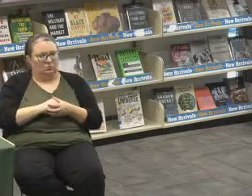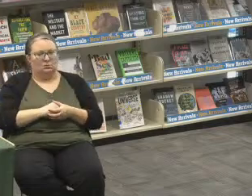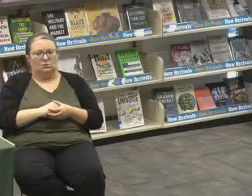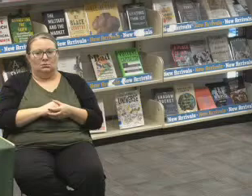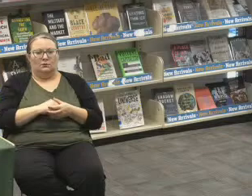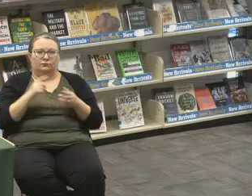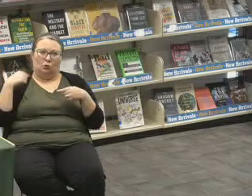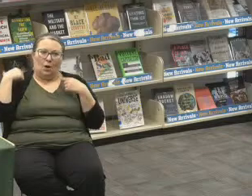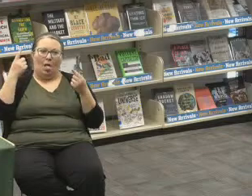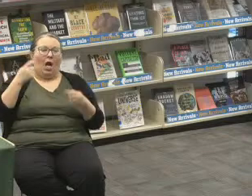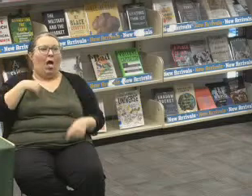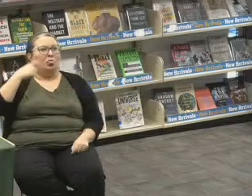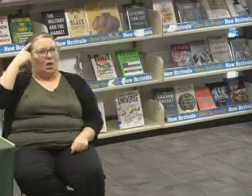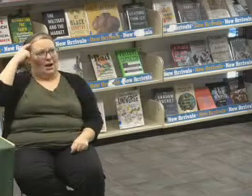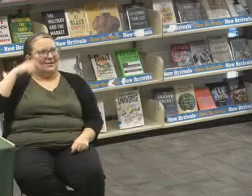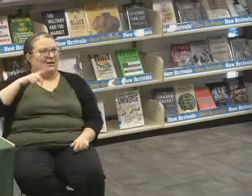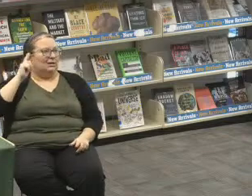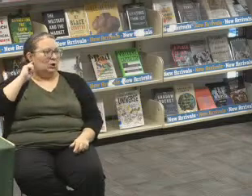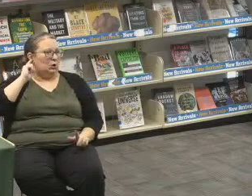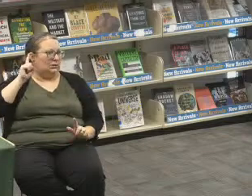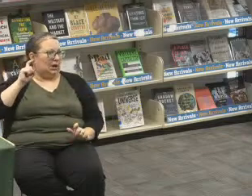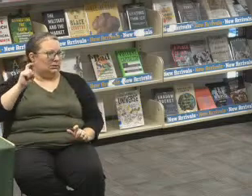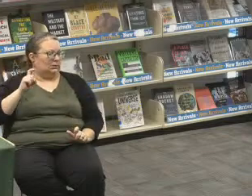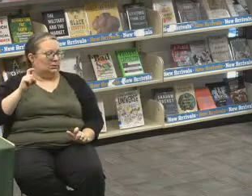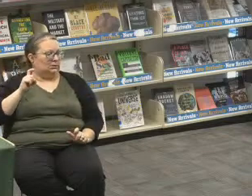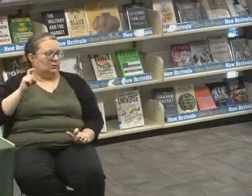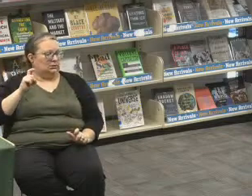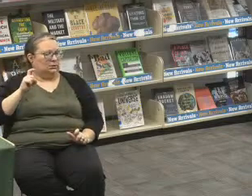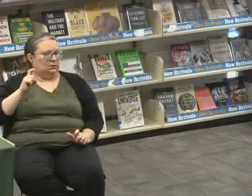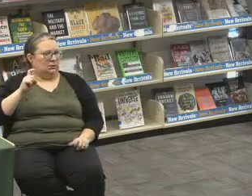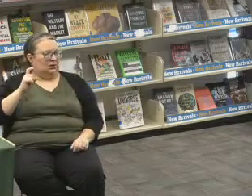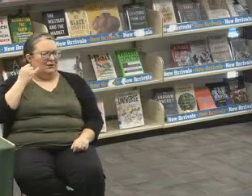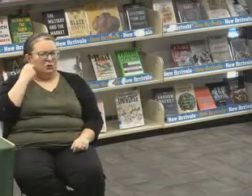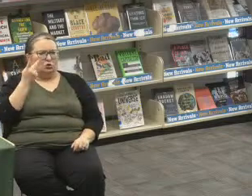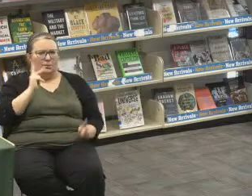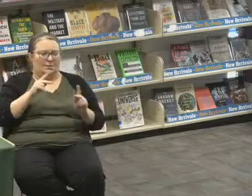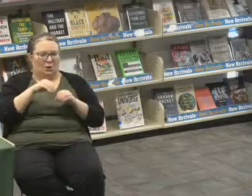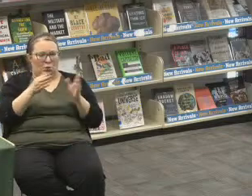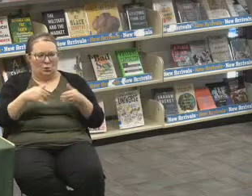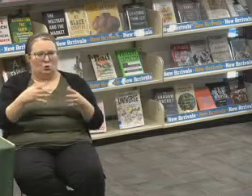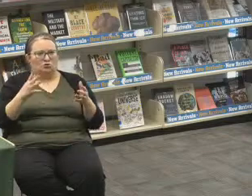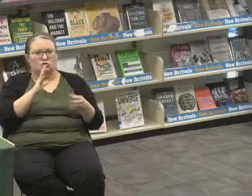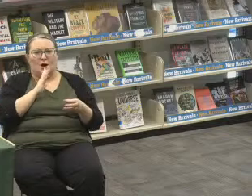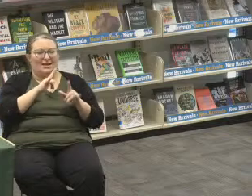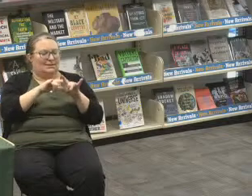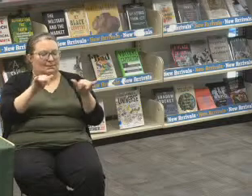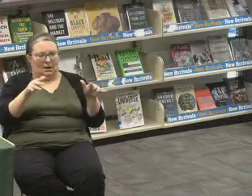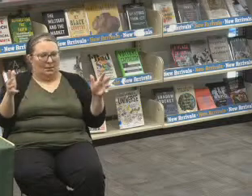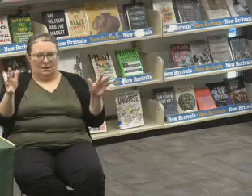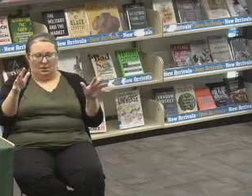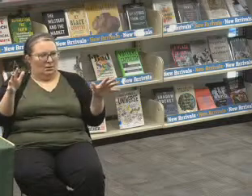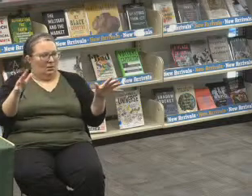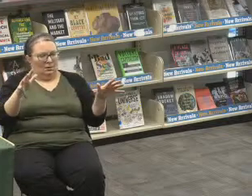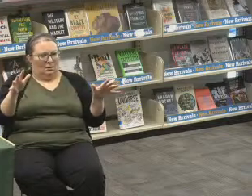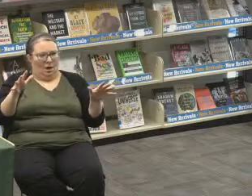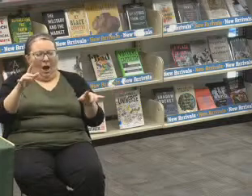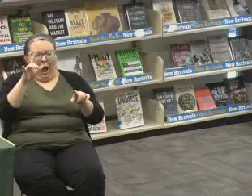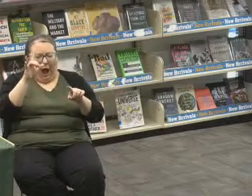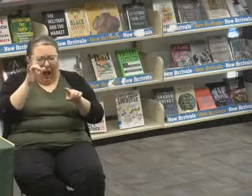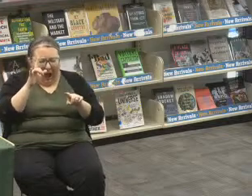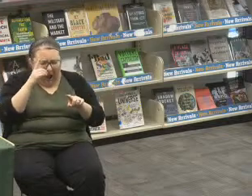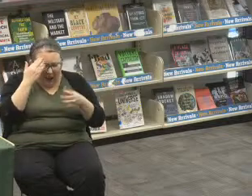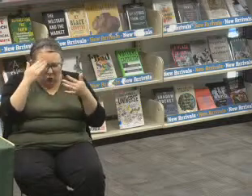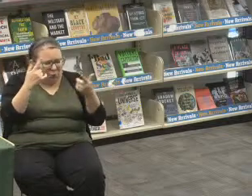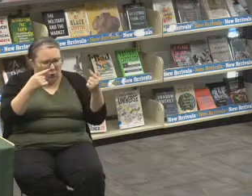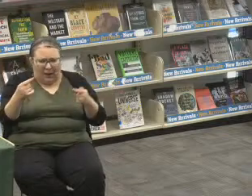For a long time, I thought I needed to get my hearing checked because if there were 2 people in a room, they were both talking at the same time, I couldn't tell what was